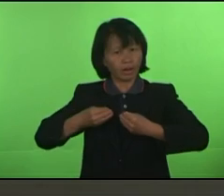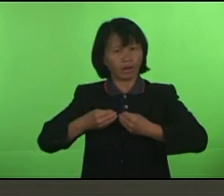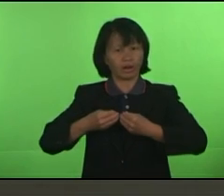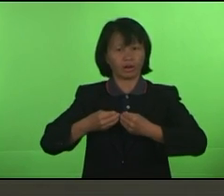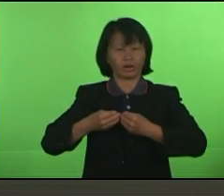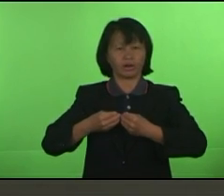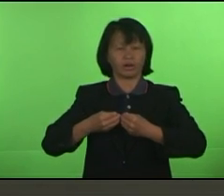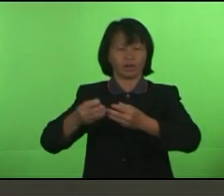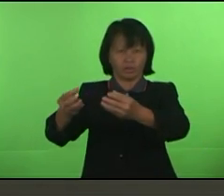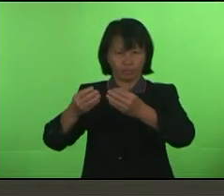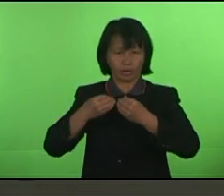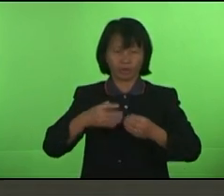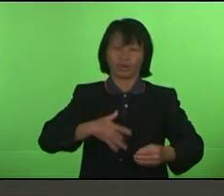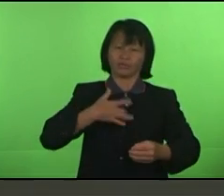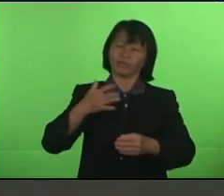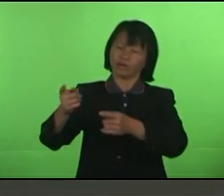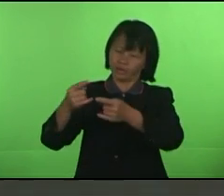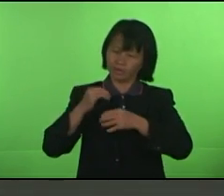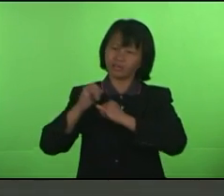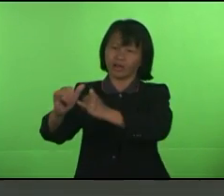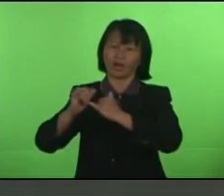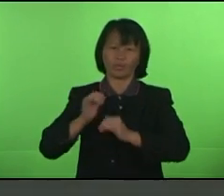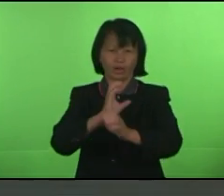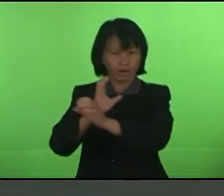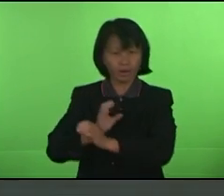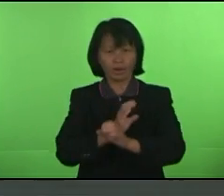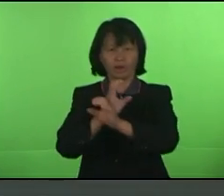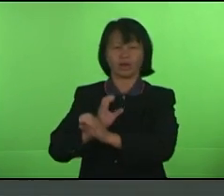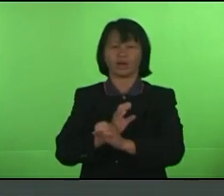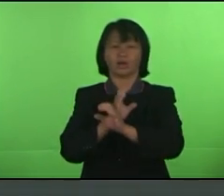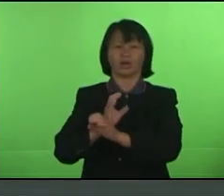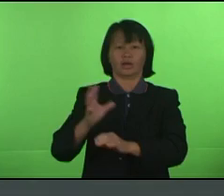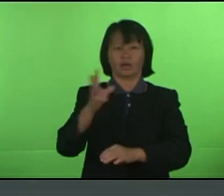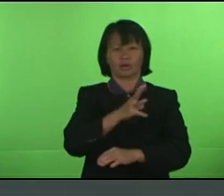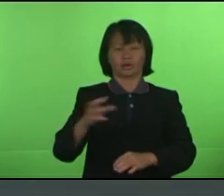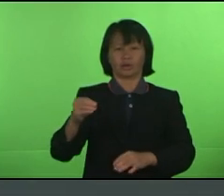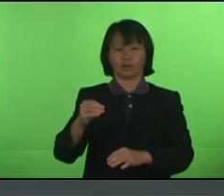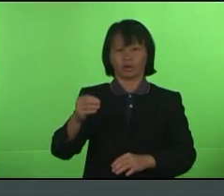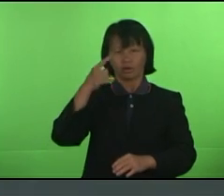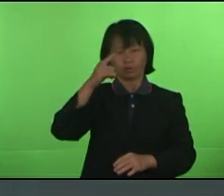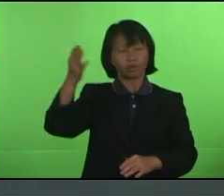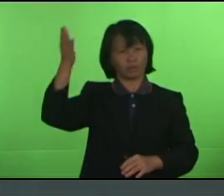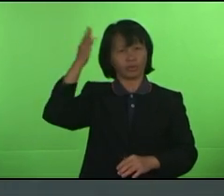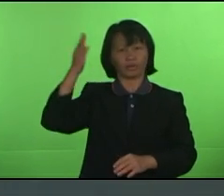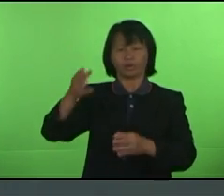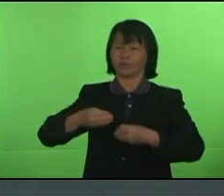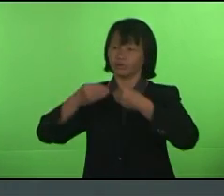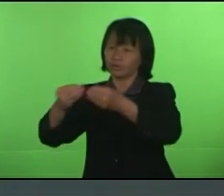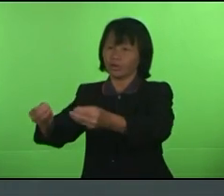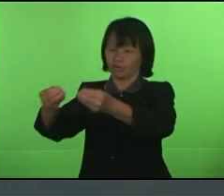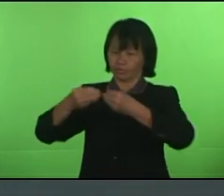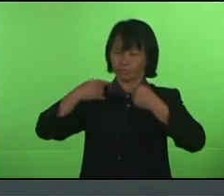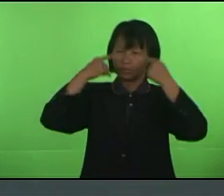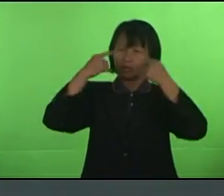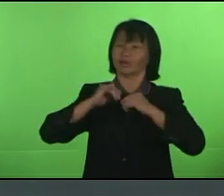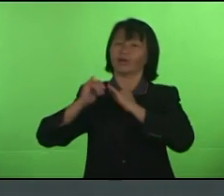you likewise the same feeling of care and concern for you. And that the prayers that you give for each other's